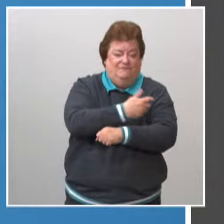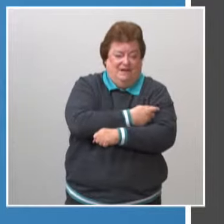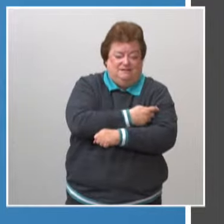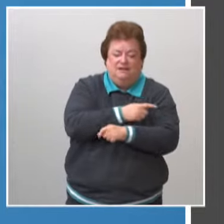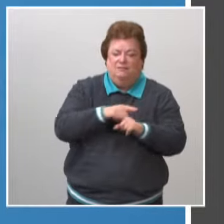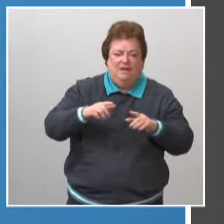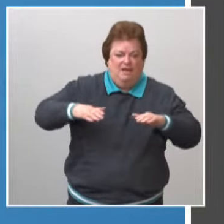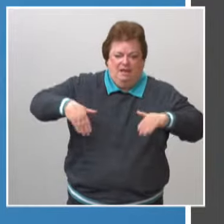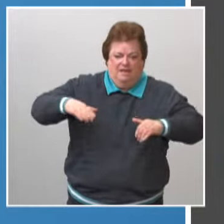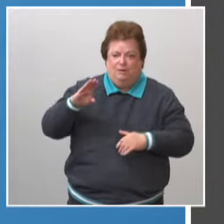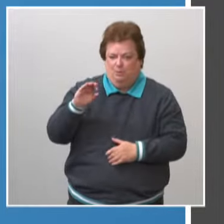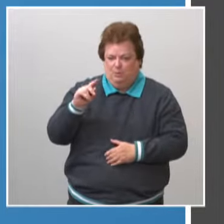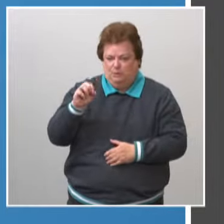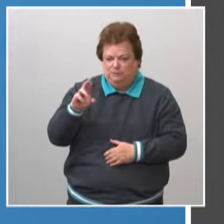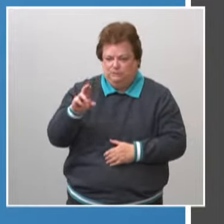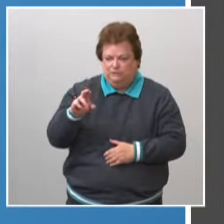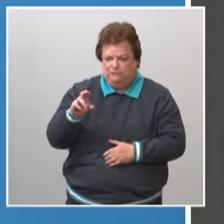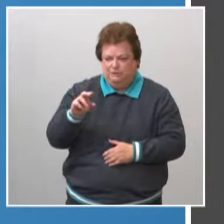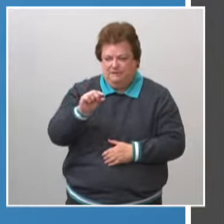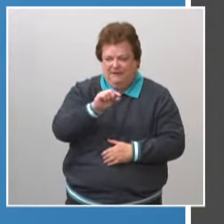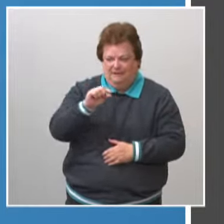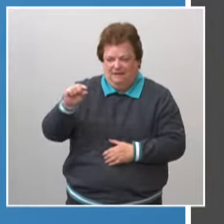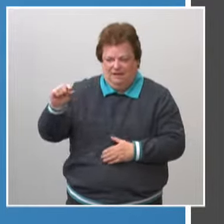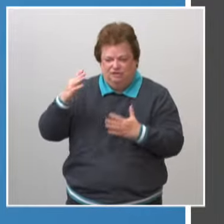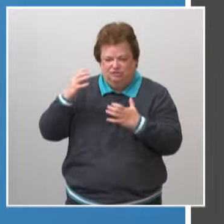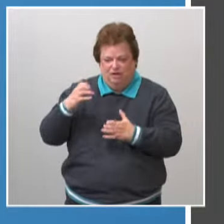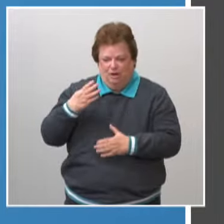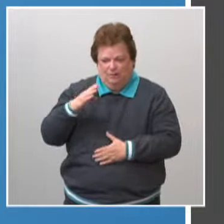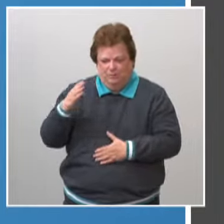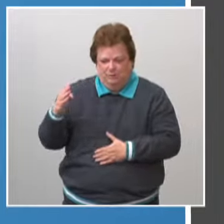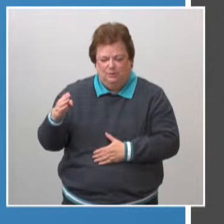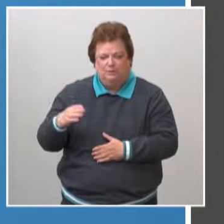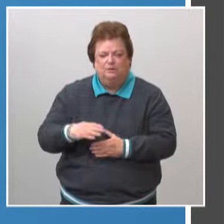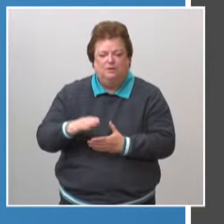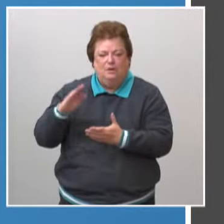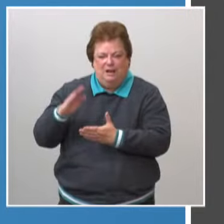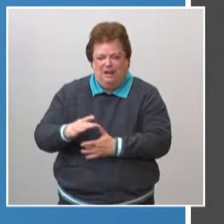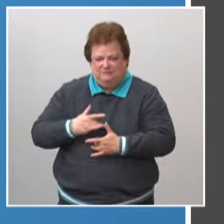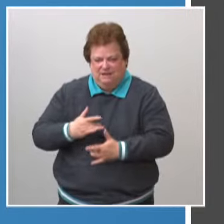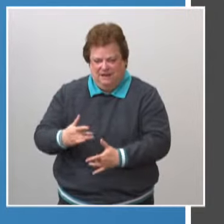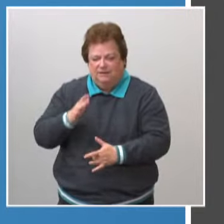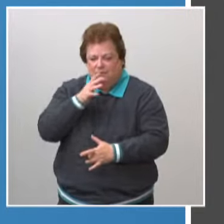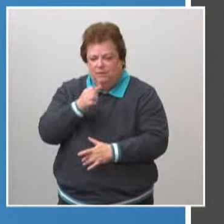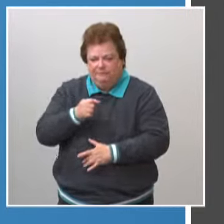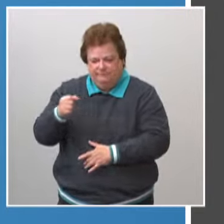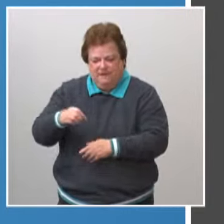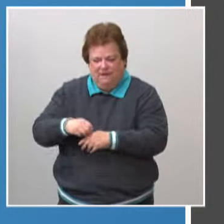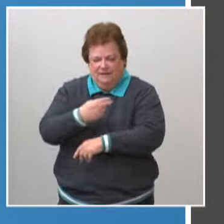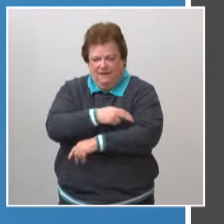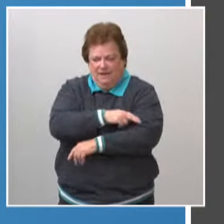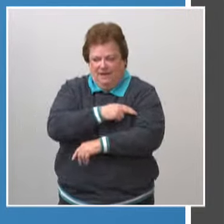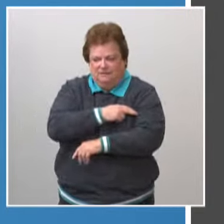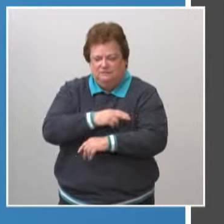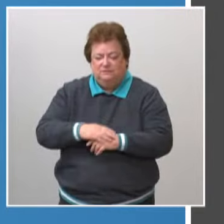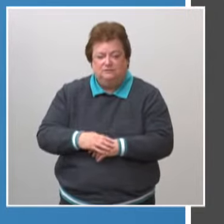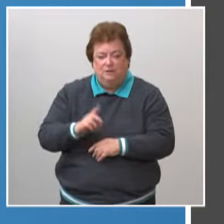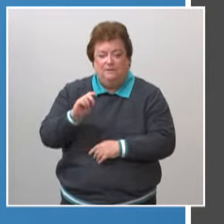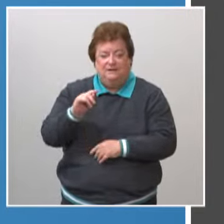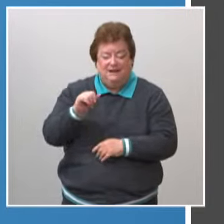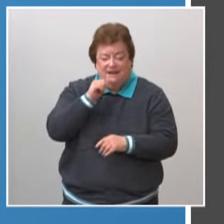yet boosted. This group was 11 times less likely to be hospitalized for COVID-19. The data is